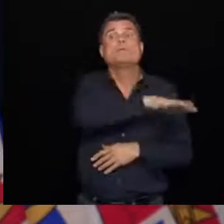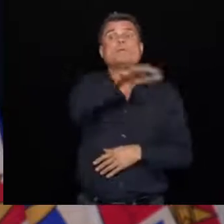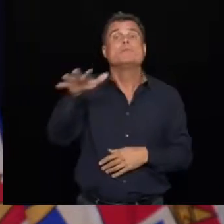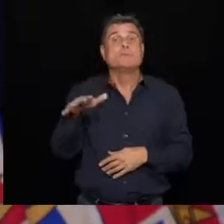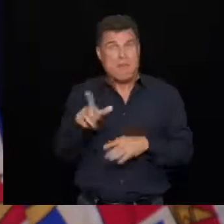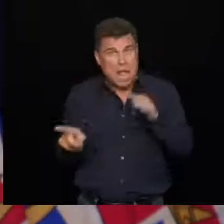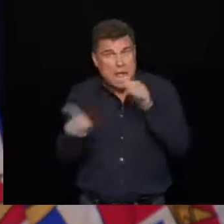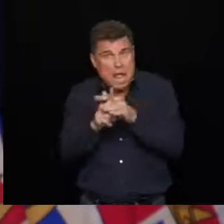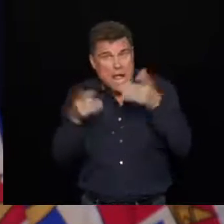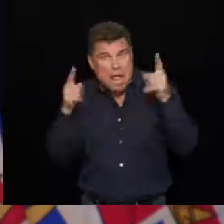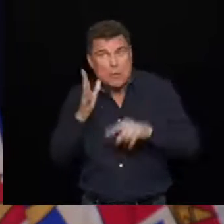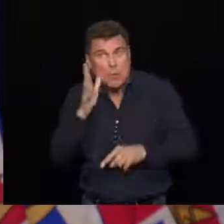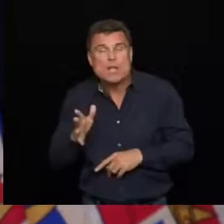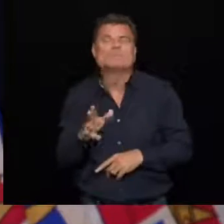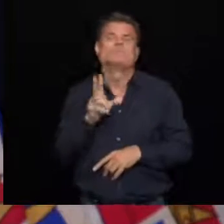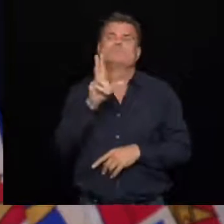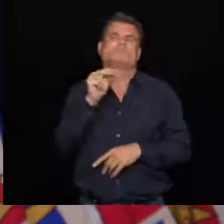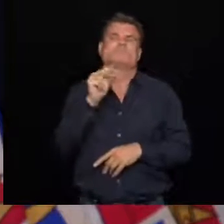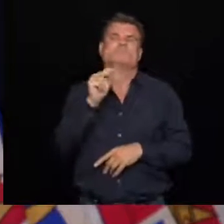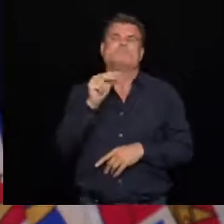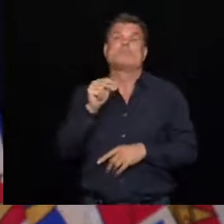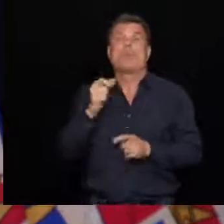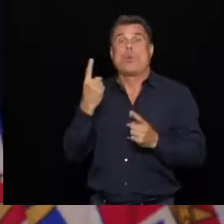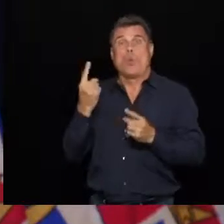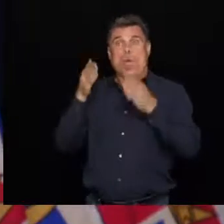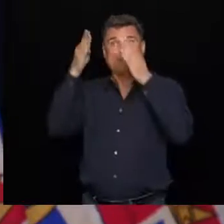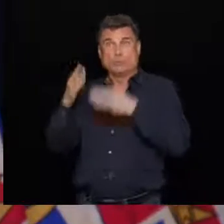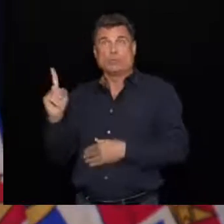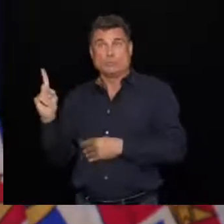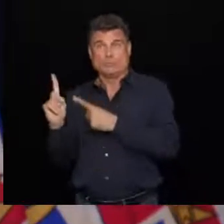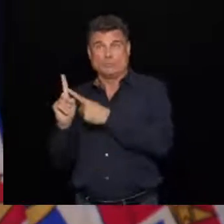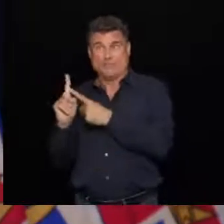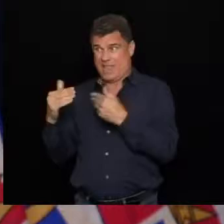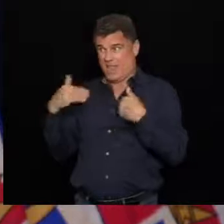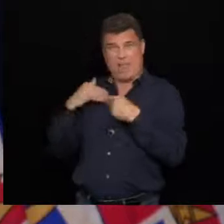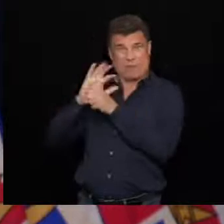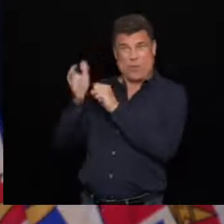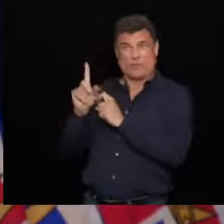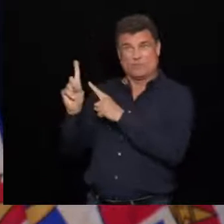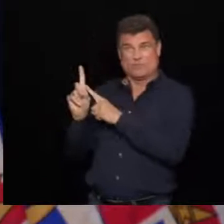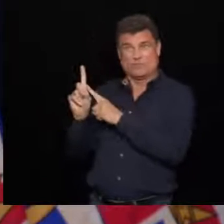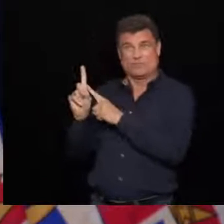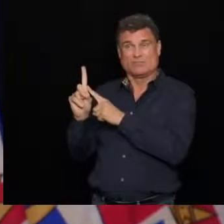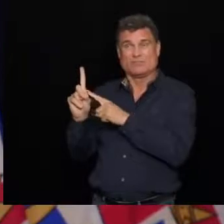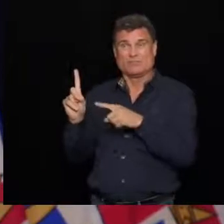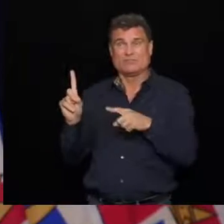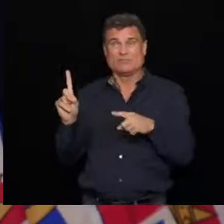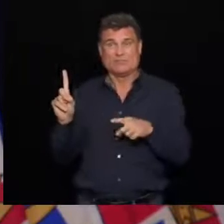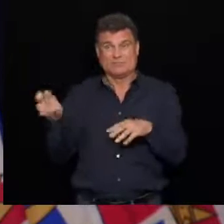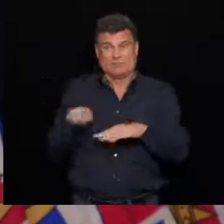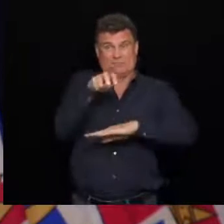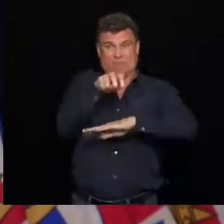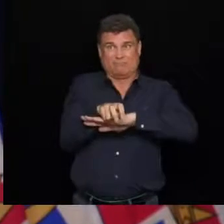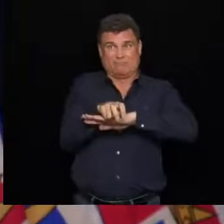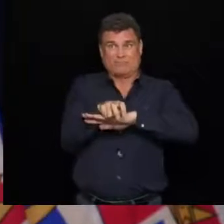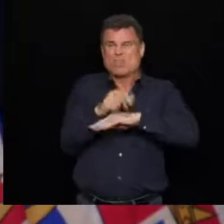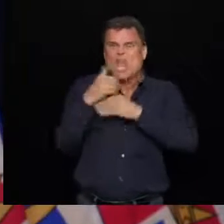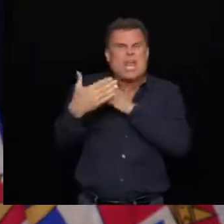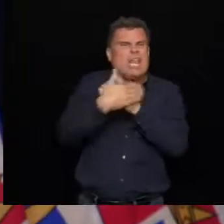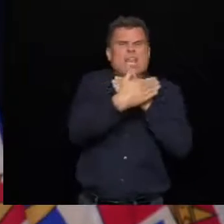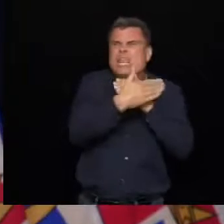COVID, if you're sitting at a desk and you're not close to them, you've not had close contact with them. So